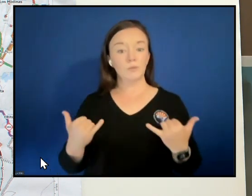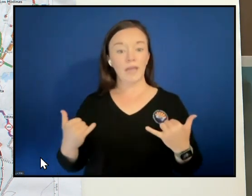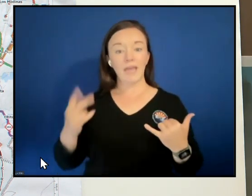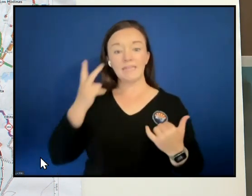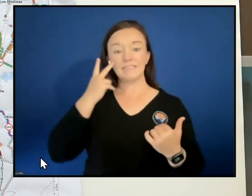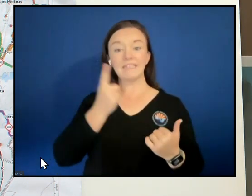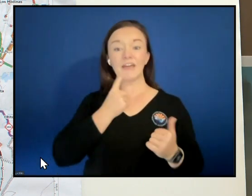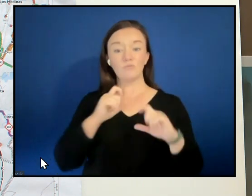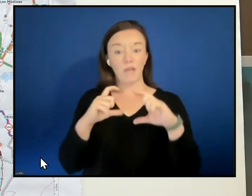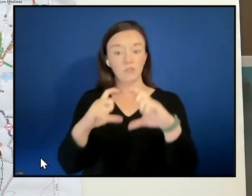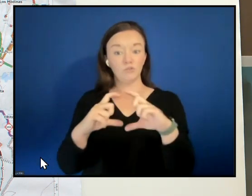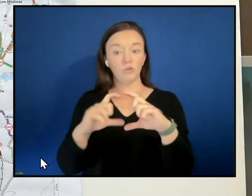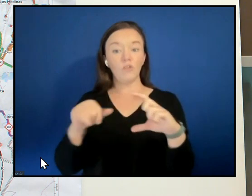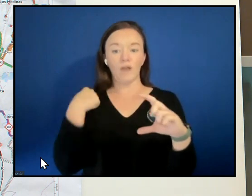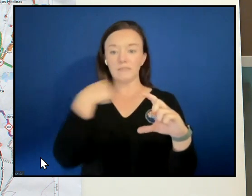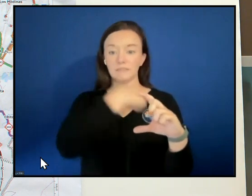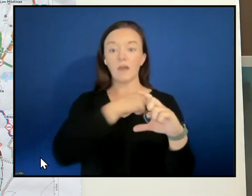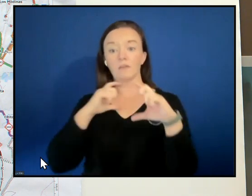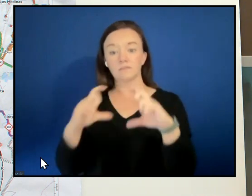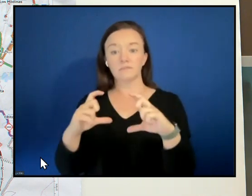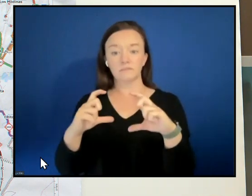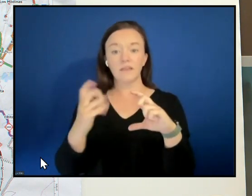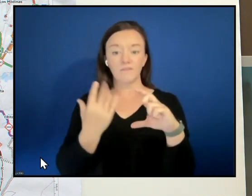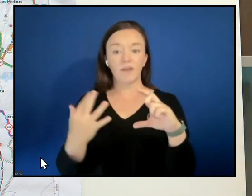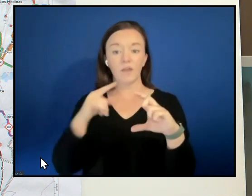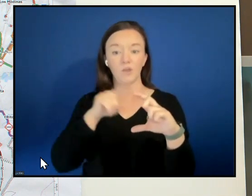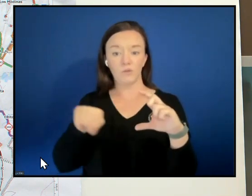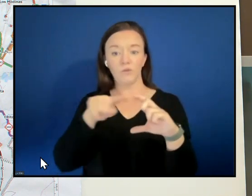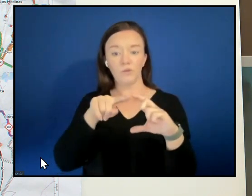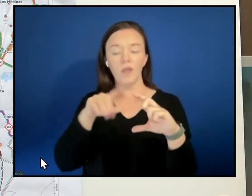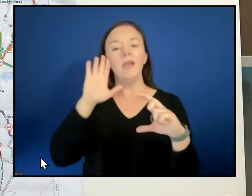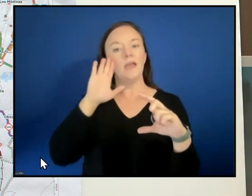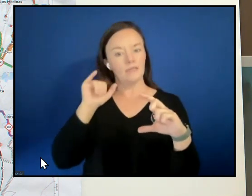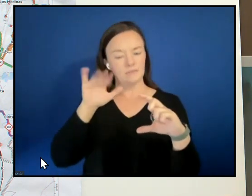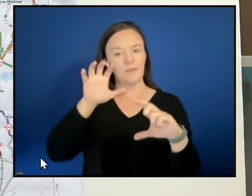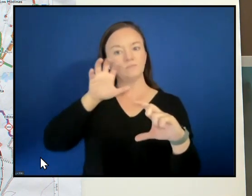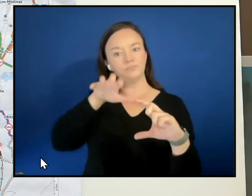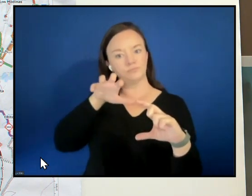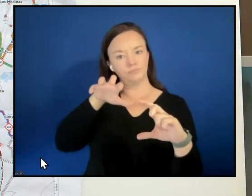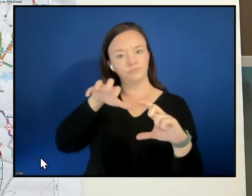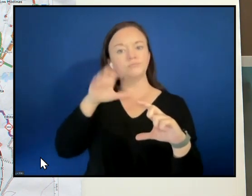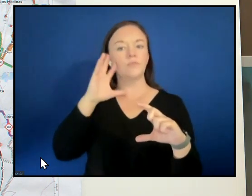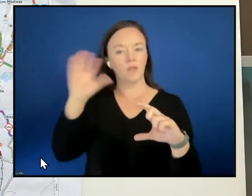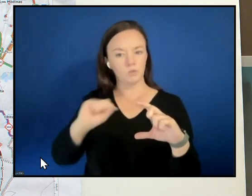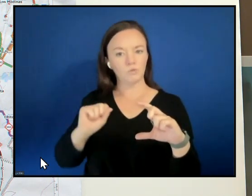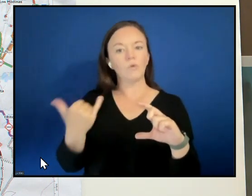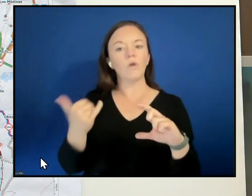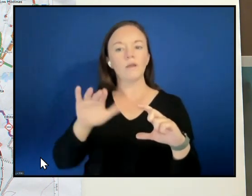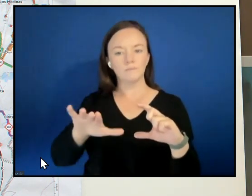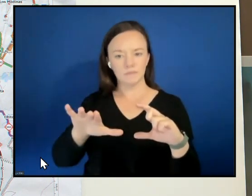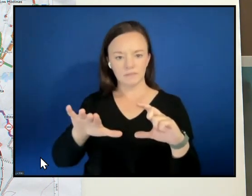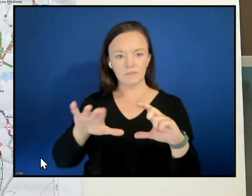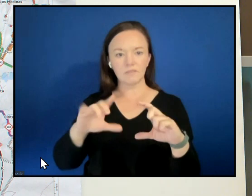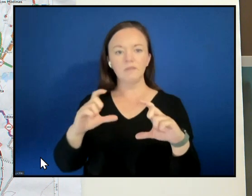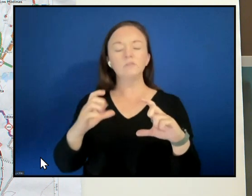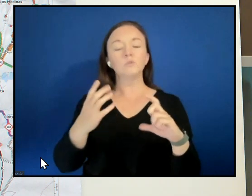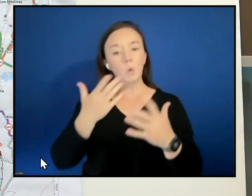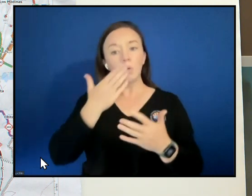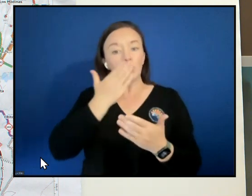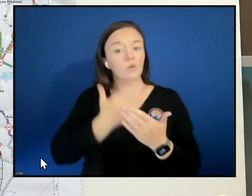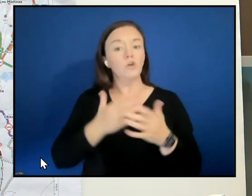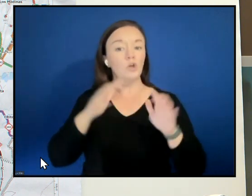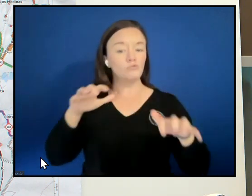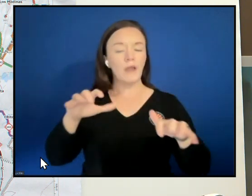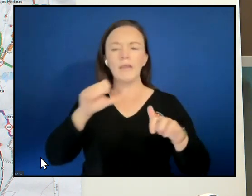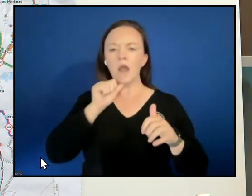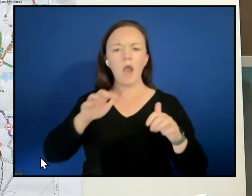circle, that's basically where we are. We are expecting showers and thunderstorms this afternoon. So some decent amount of rain, not